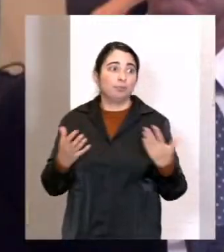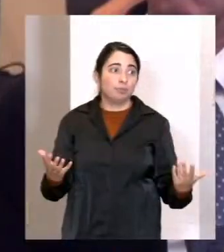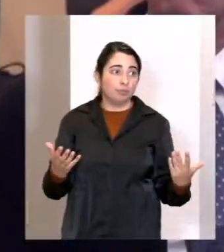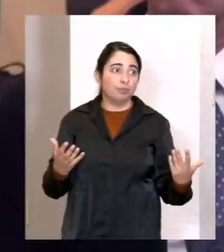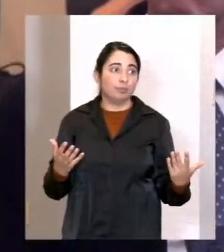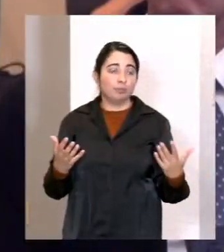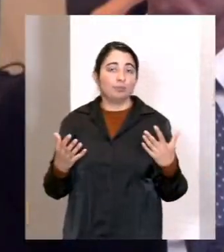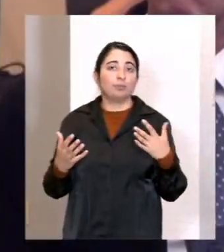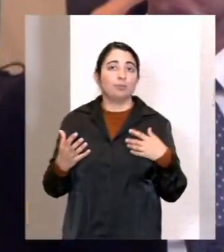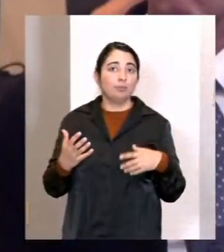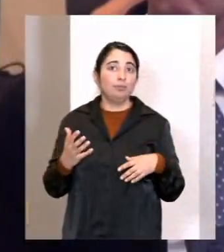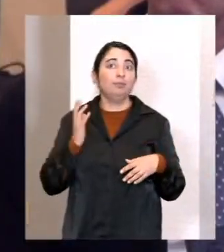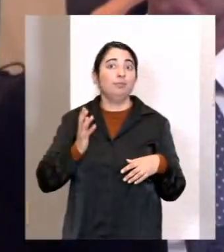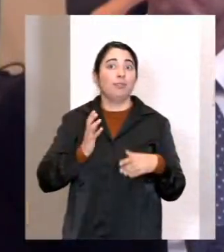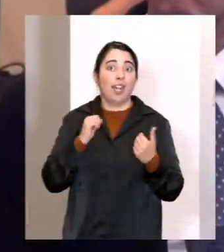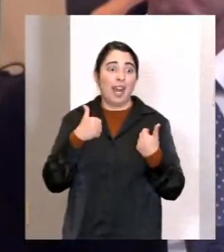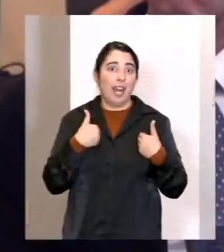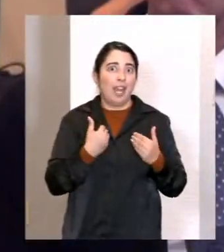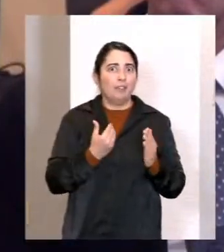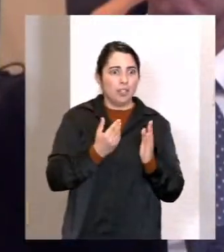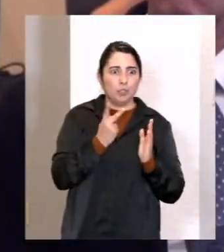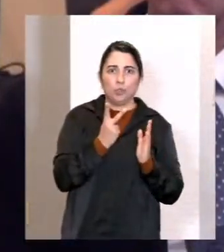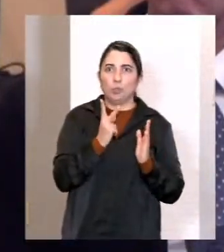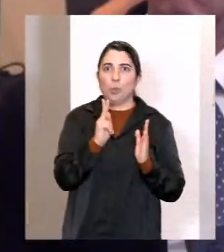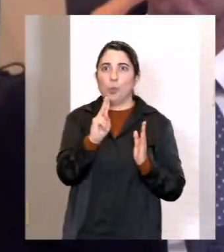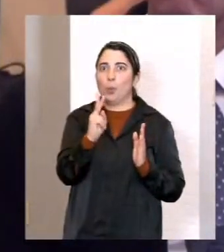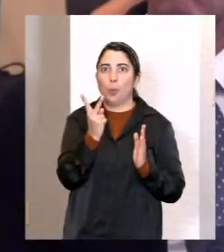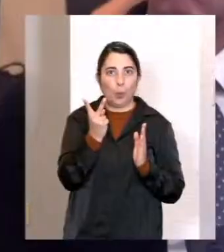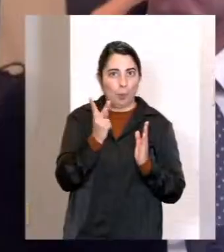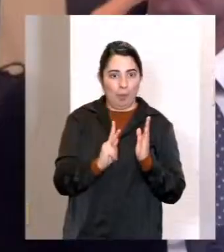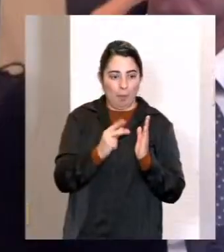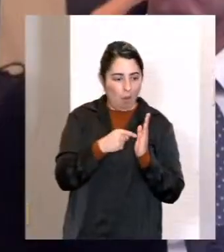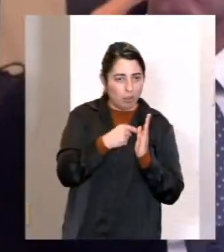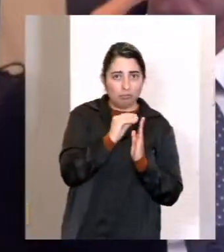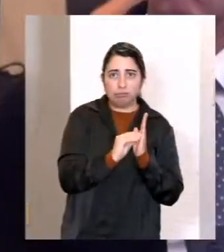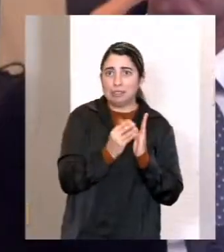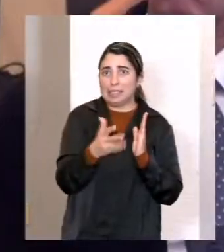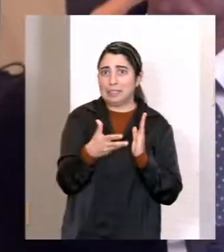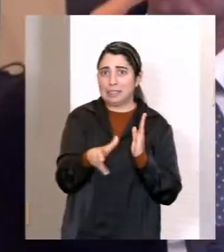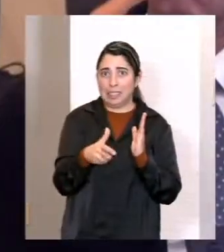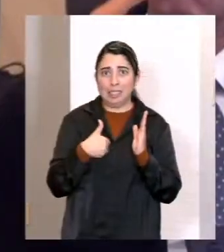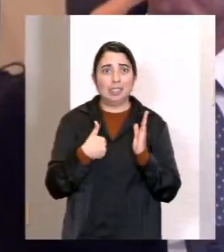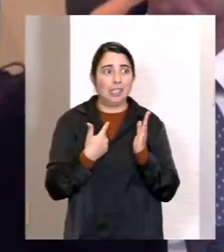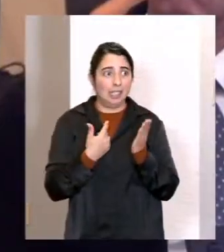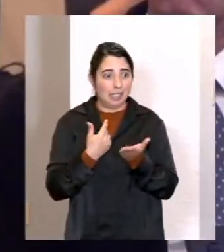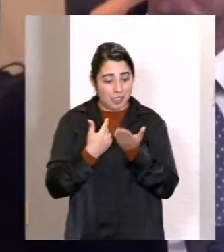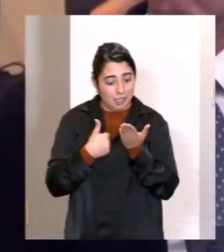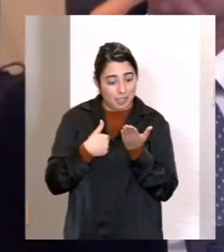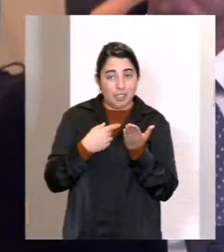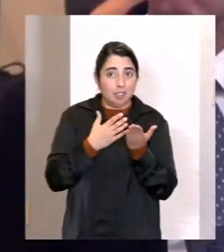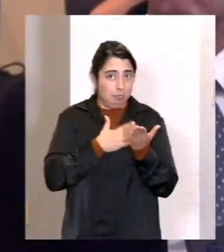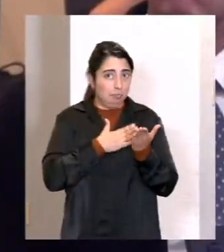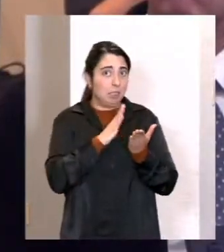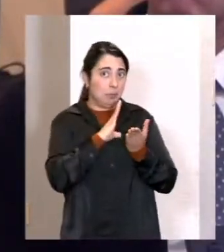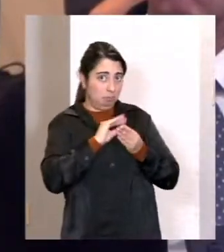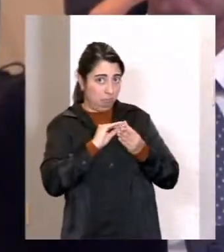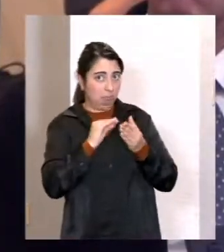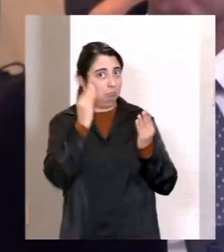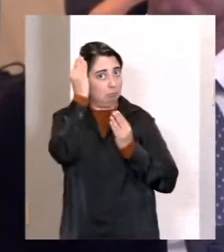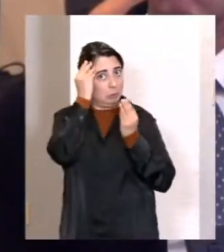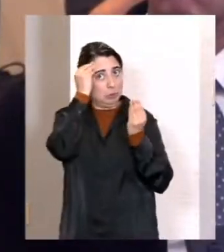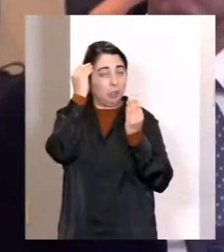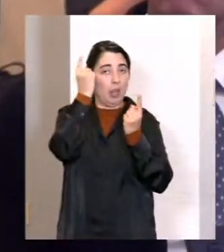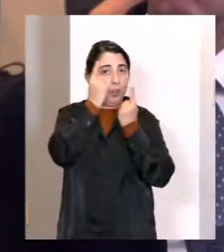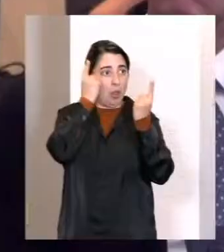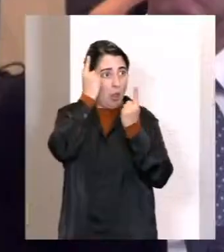know, you only had 2 people on the list. And, you know, figured I'd tell you what I thought. Didn't get a chance to read everything. Well, I look forward